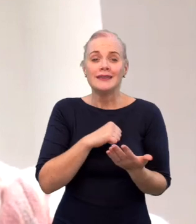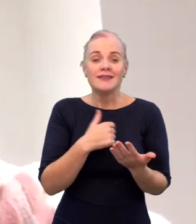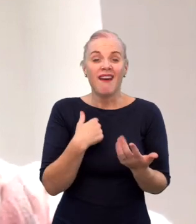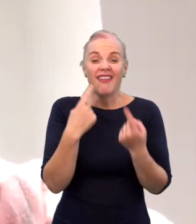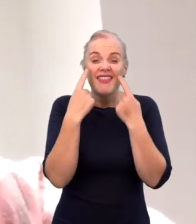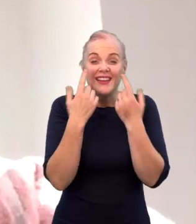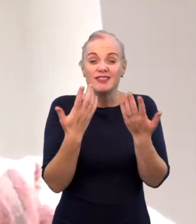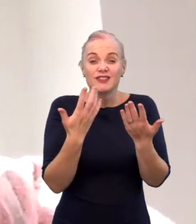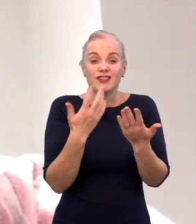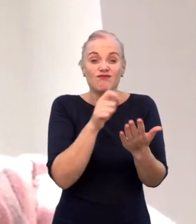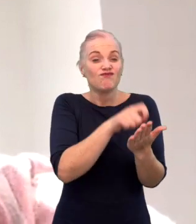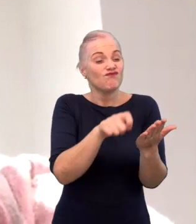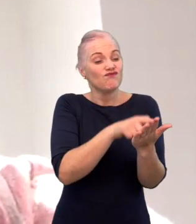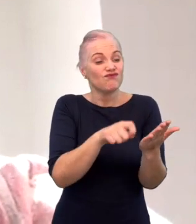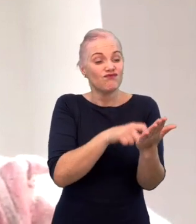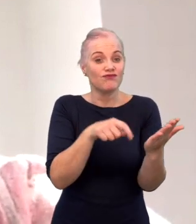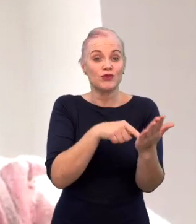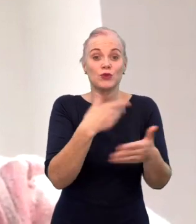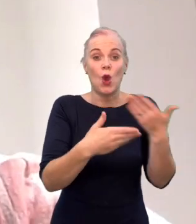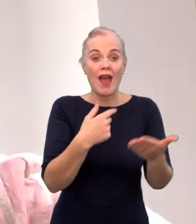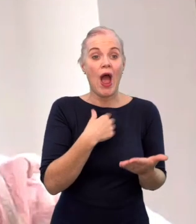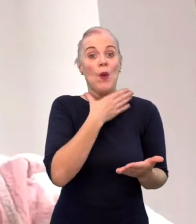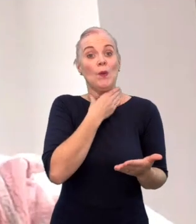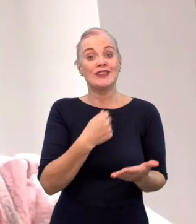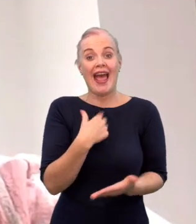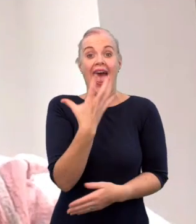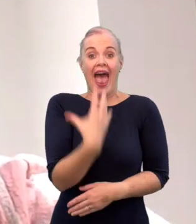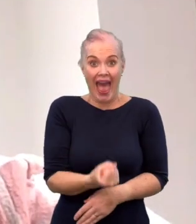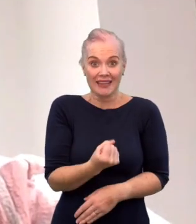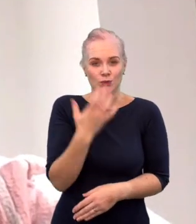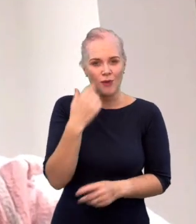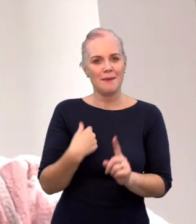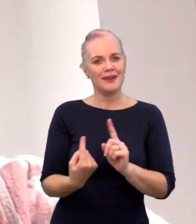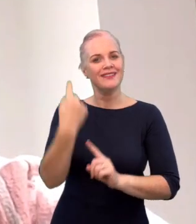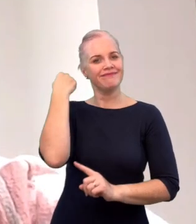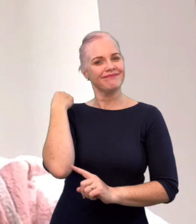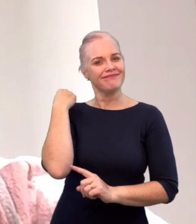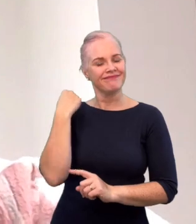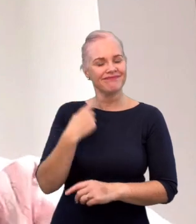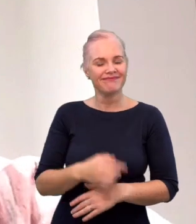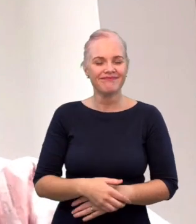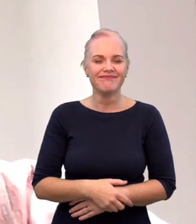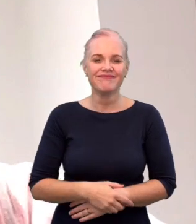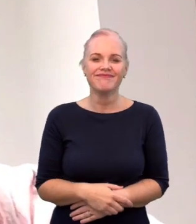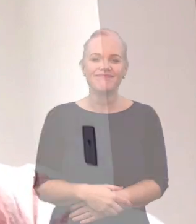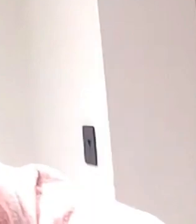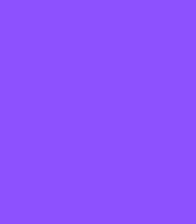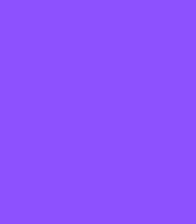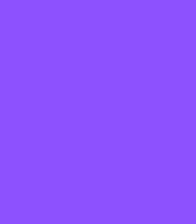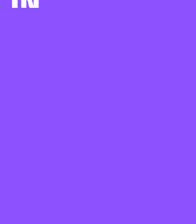But honestly, when it came down to it, I think I was just writing the story that I wish I'd had when I was a teenager, to be honest.